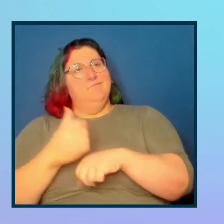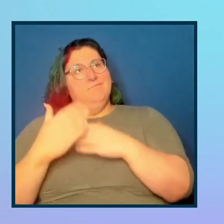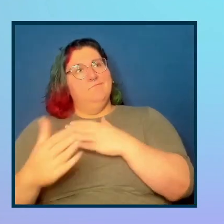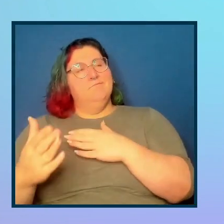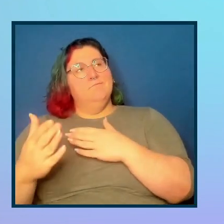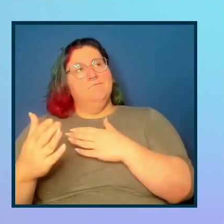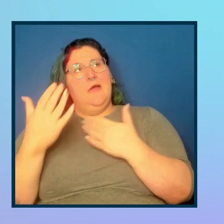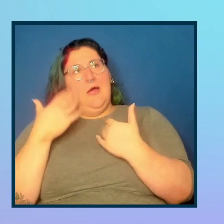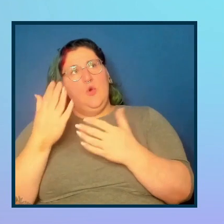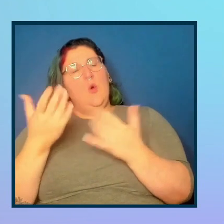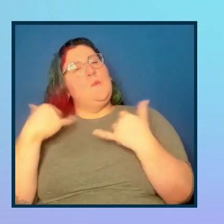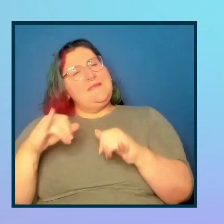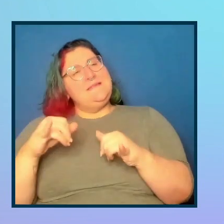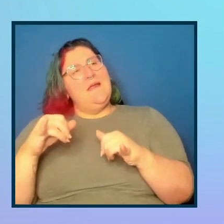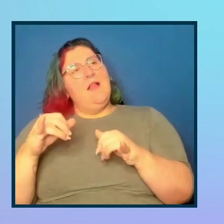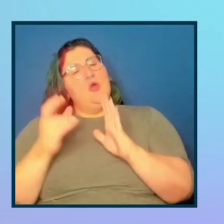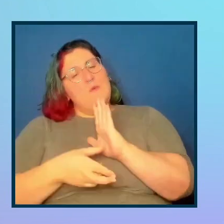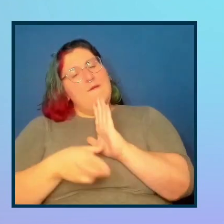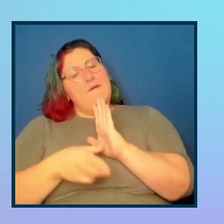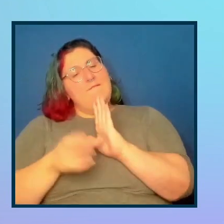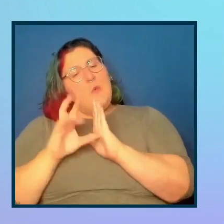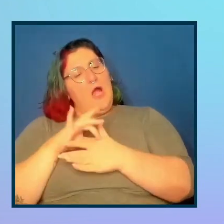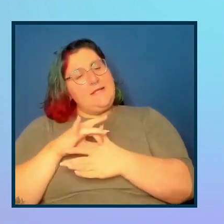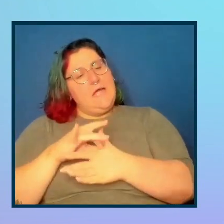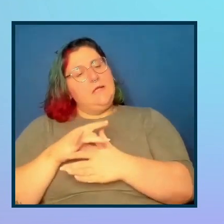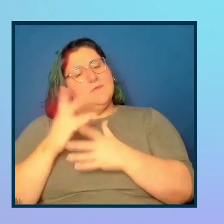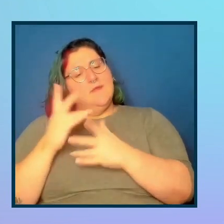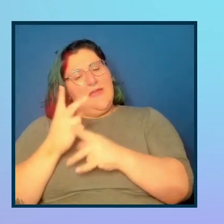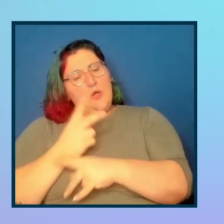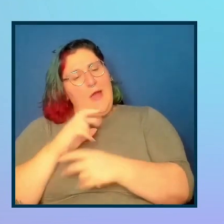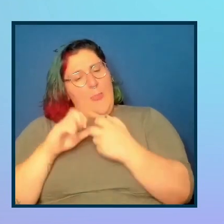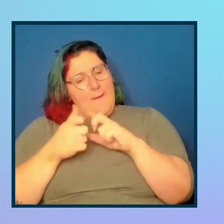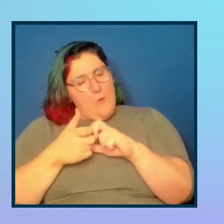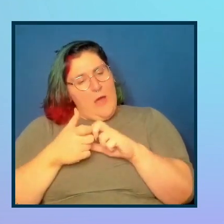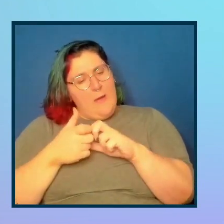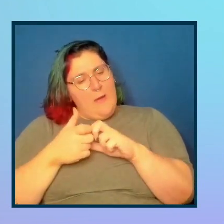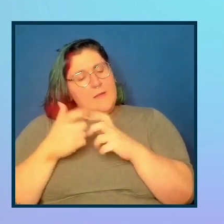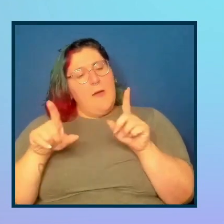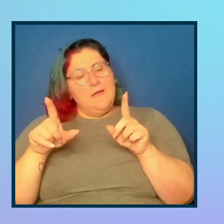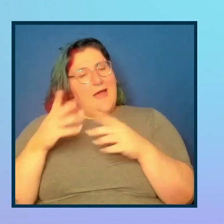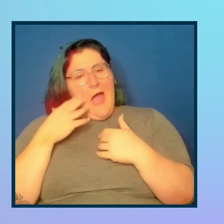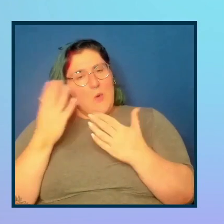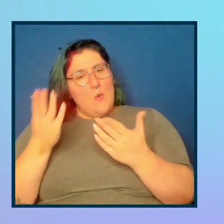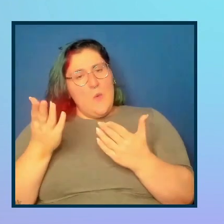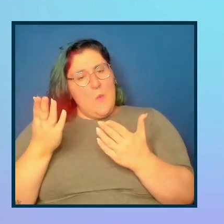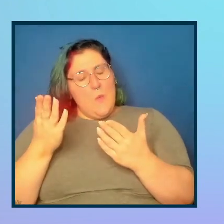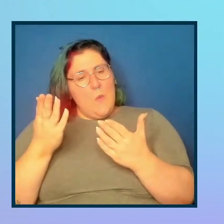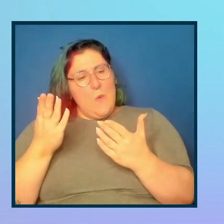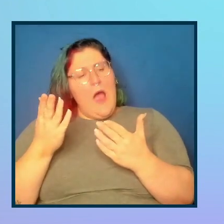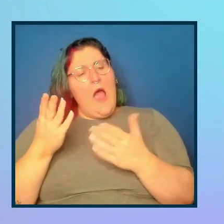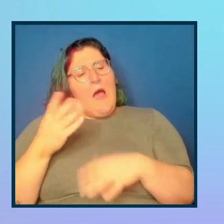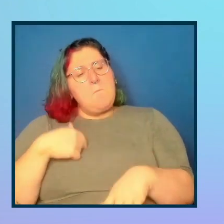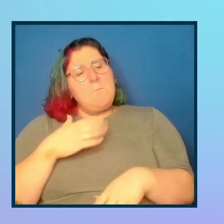about 3D content and field of view. We don't really know anything. I would say that all this stuff